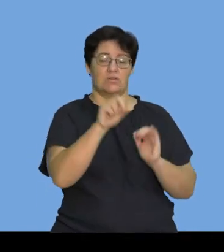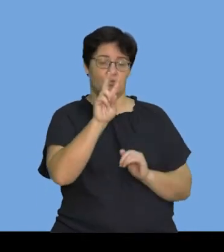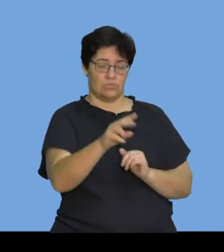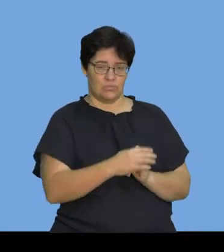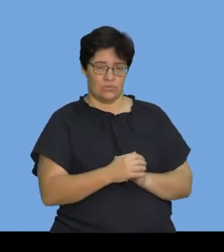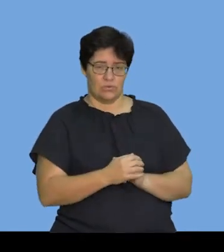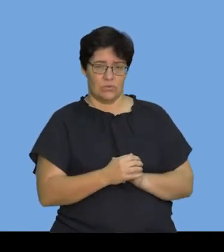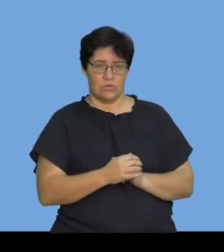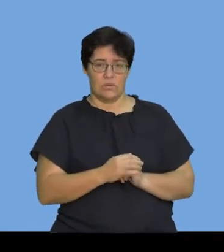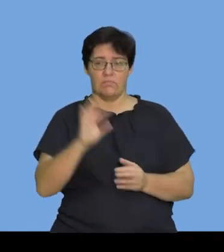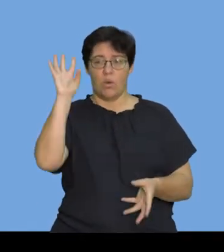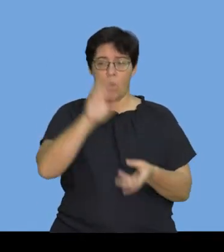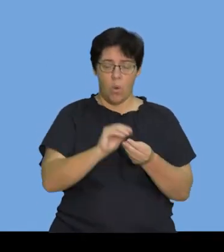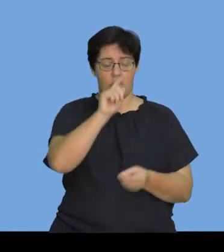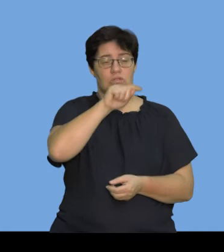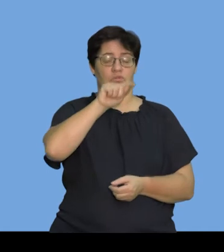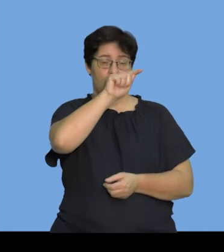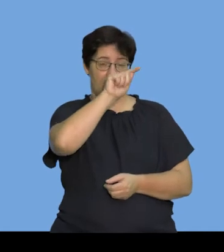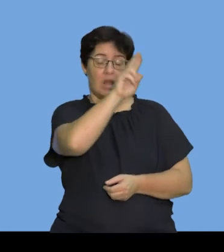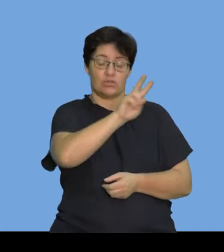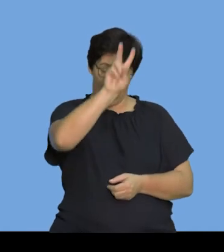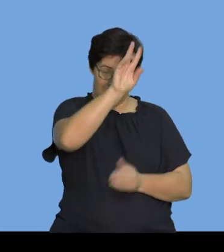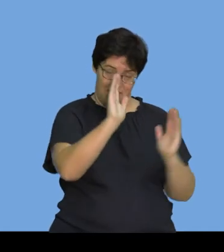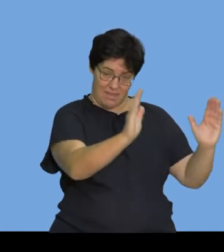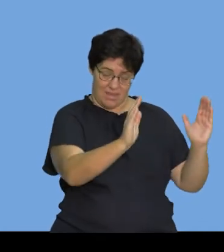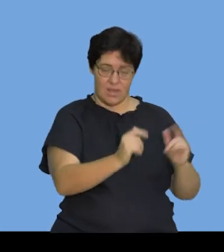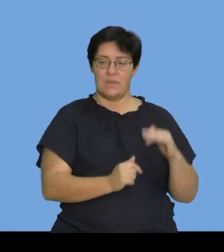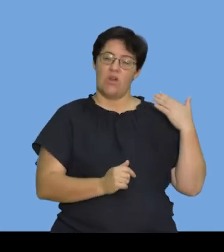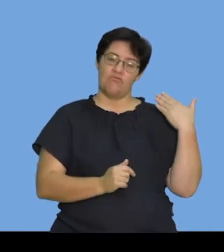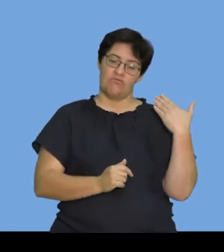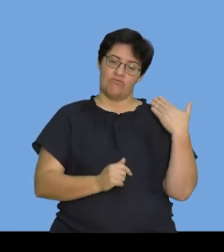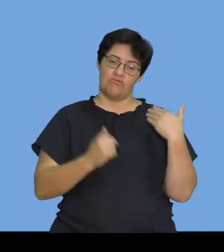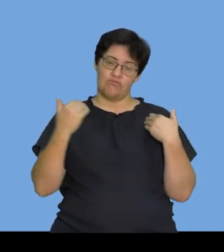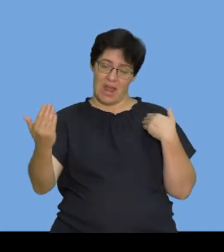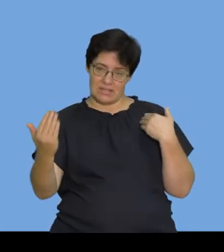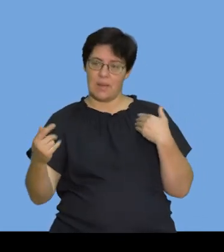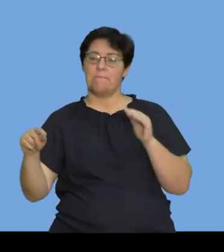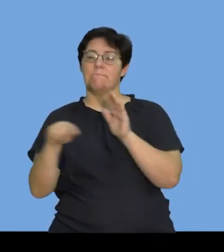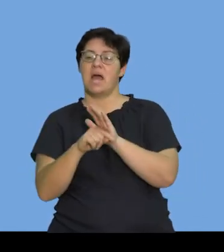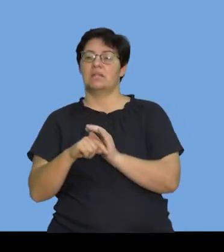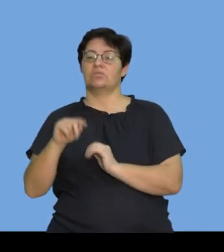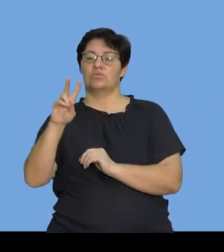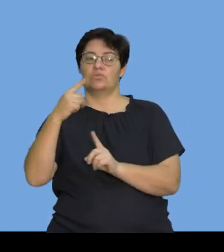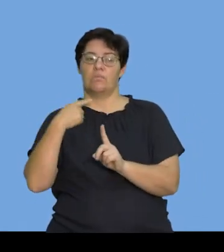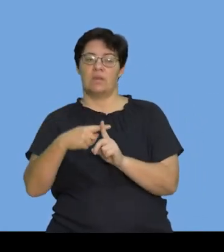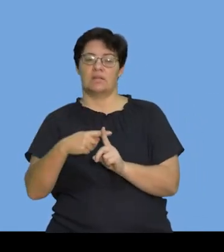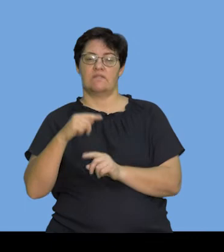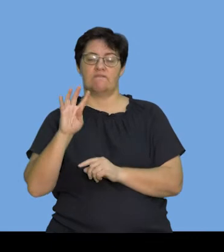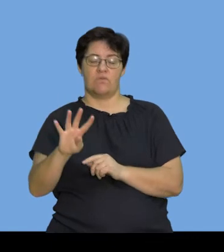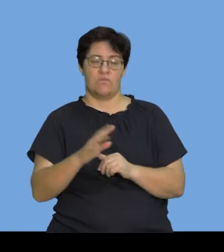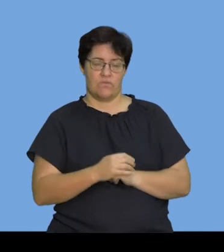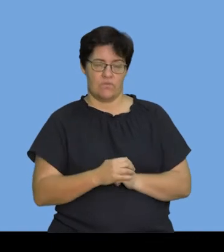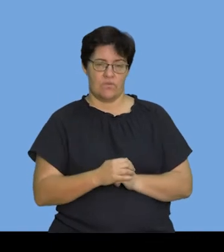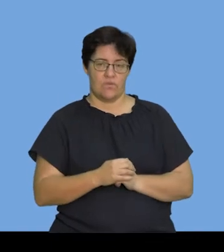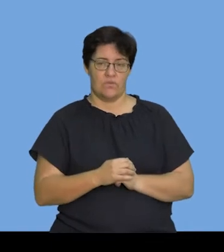all squared is equals to, remember on the right hand side it will be minus 2 plus the 4, which will give